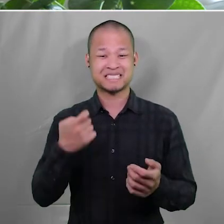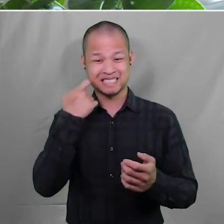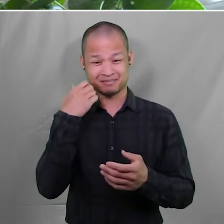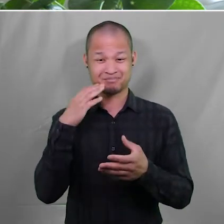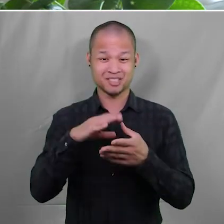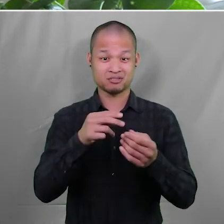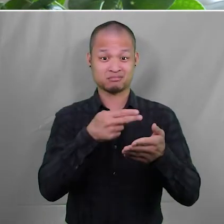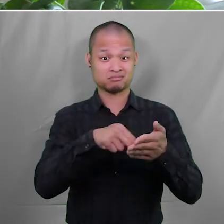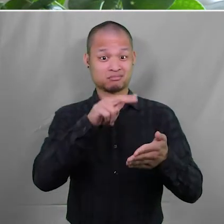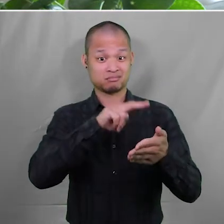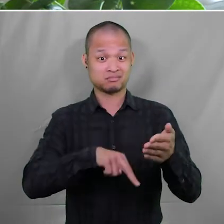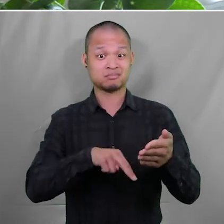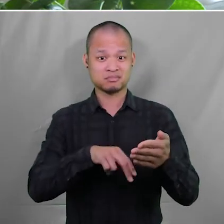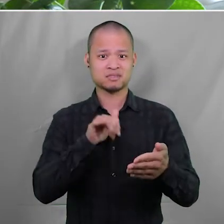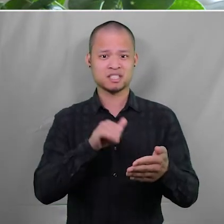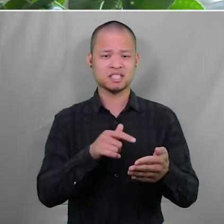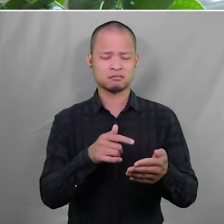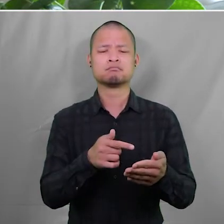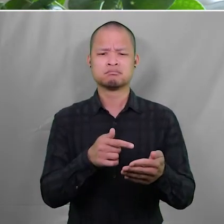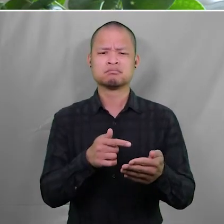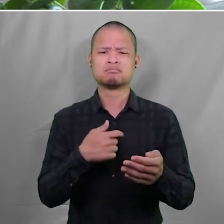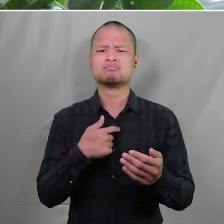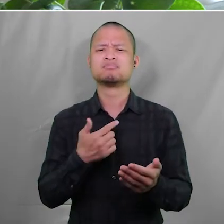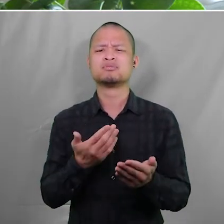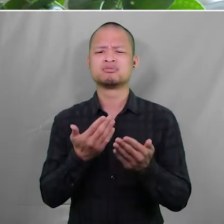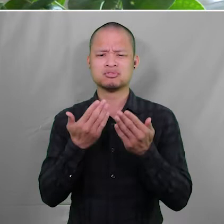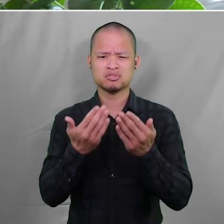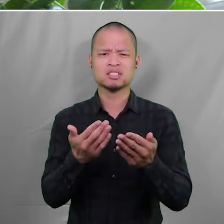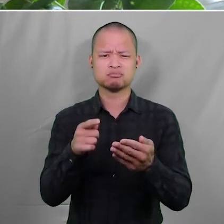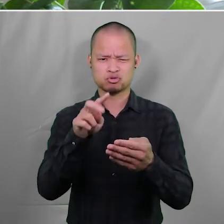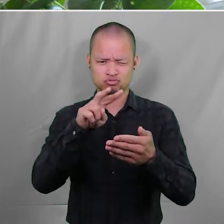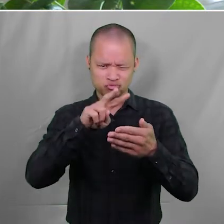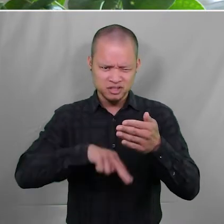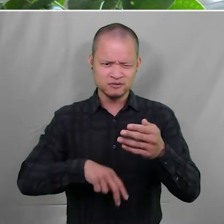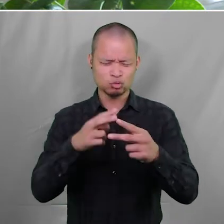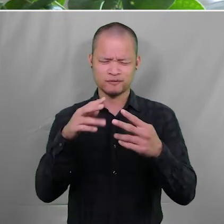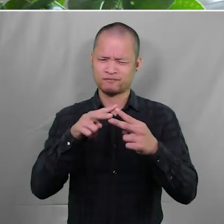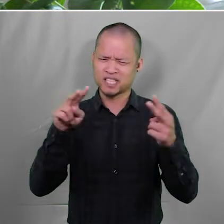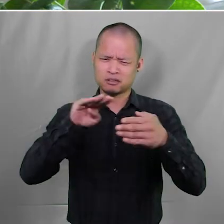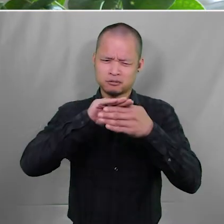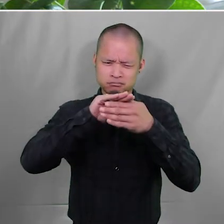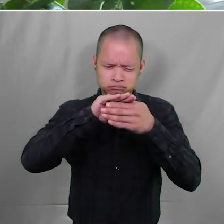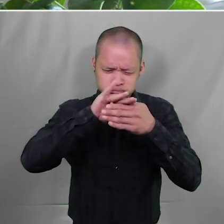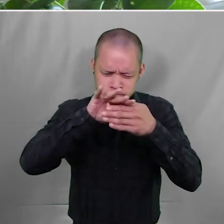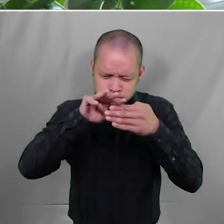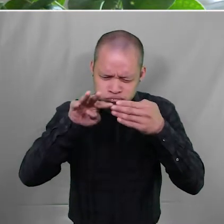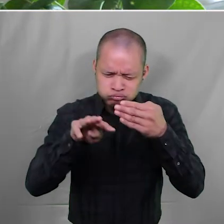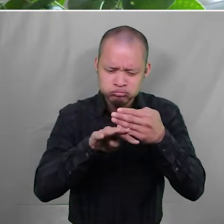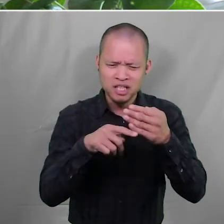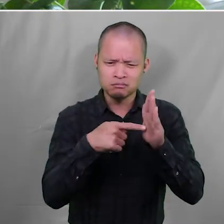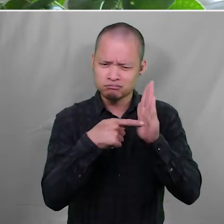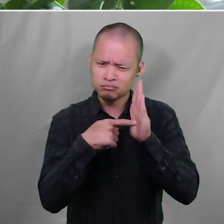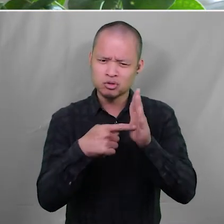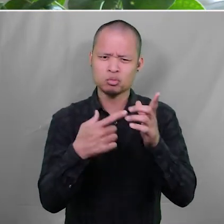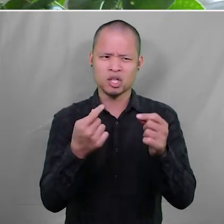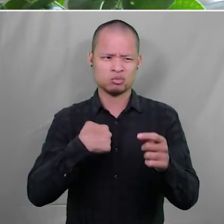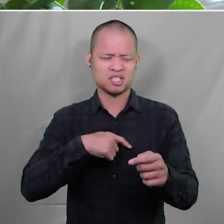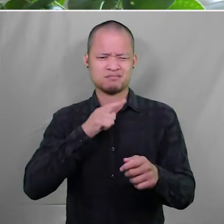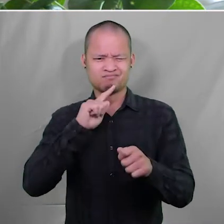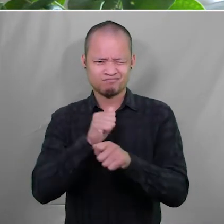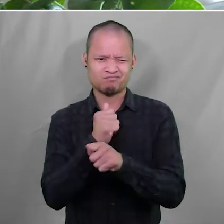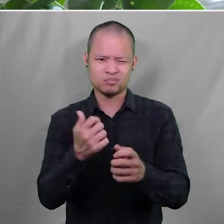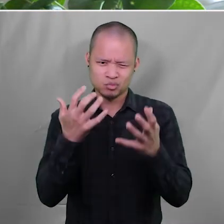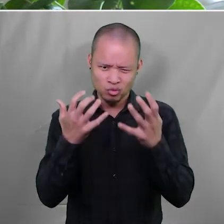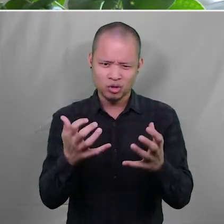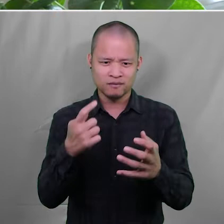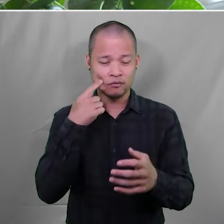mentioned, the Convention on the Rights of People with Disabilities is a particularly thorough and inspirational depiction of what we want